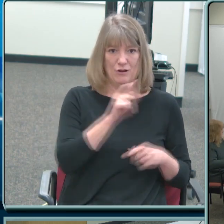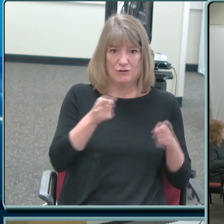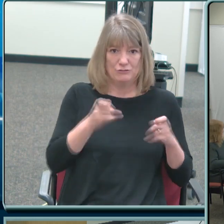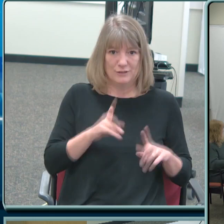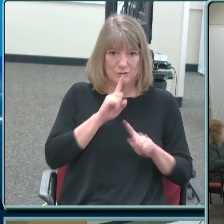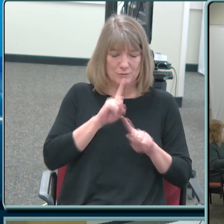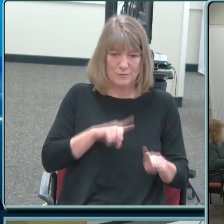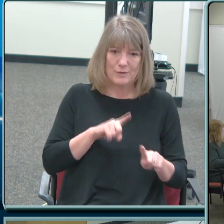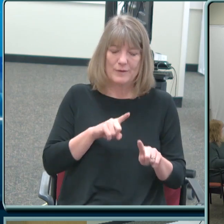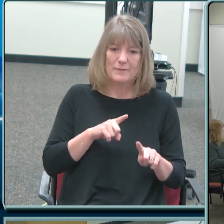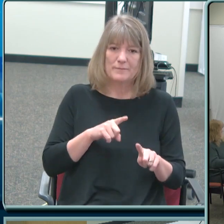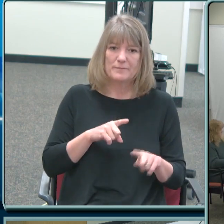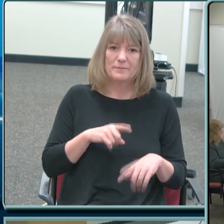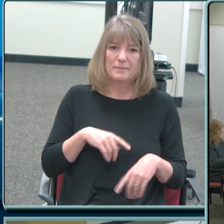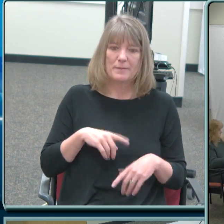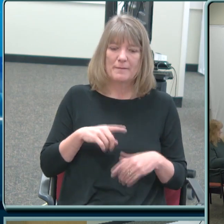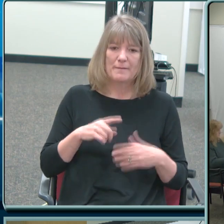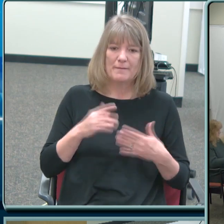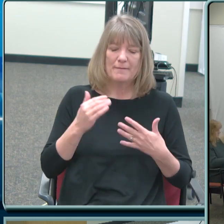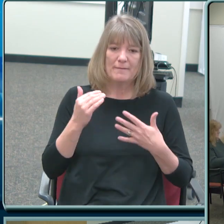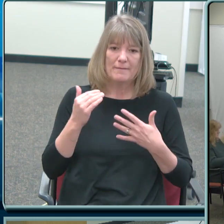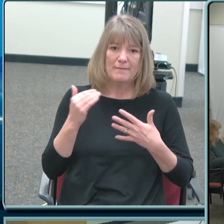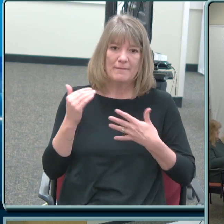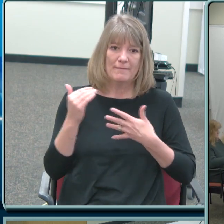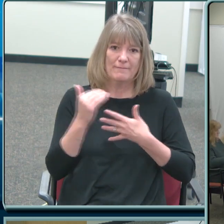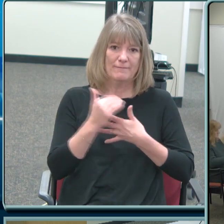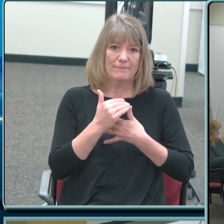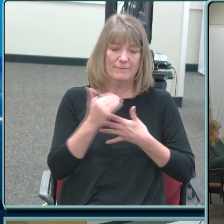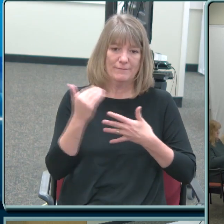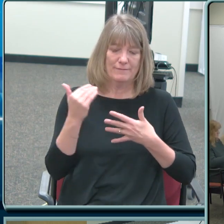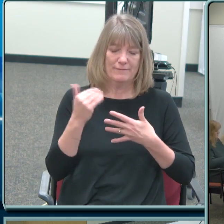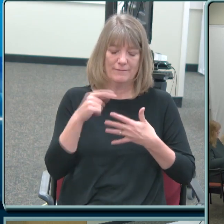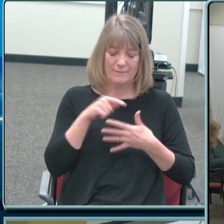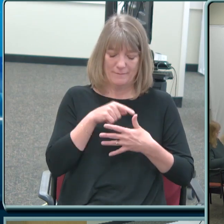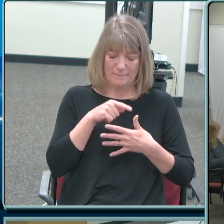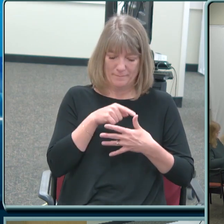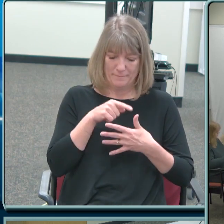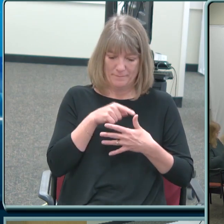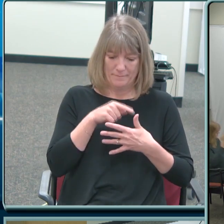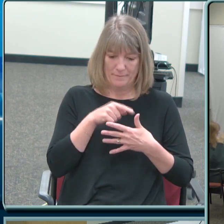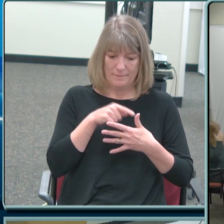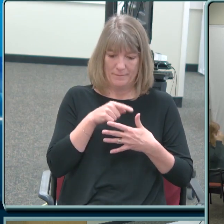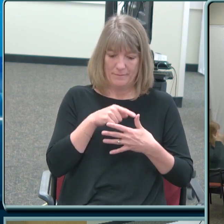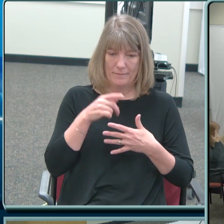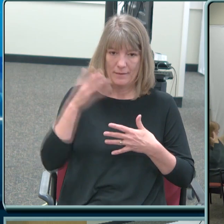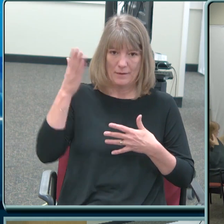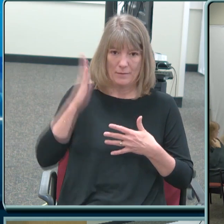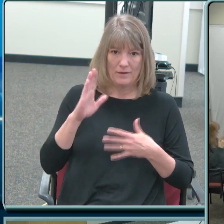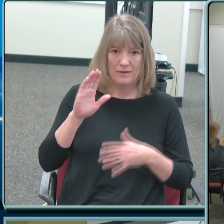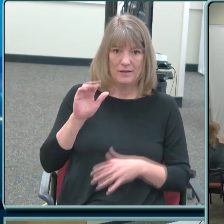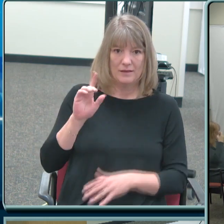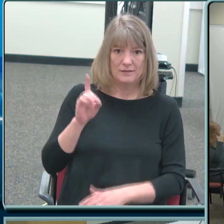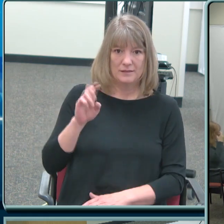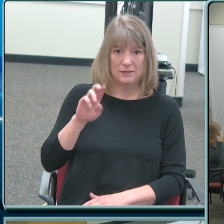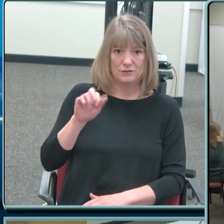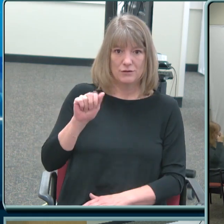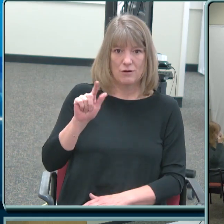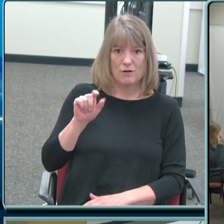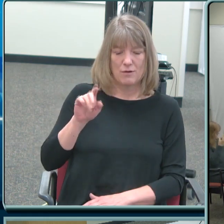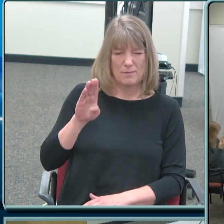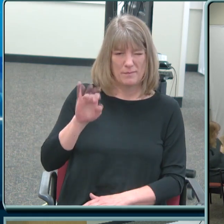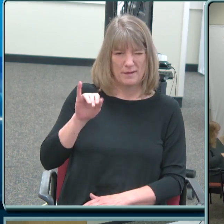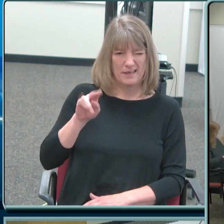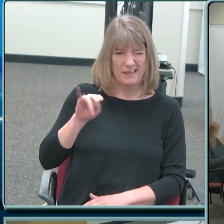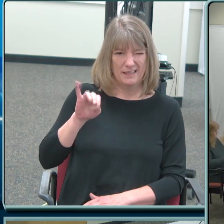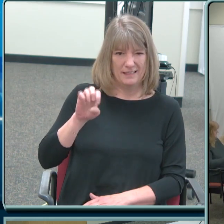report, the first item that is up is a briefing by Dr. Albanese with regard